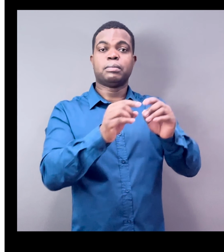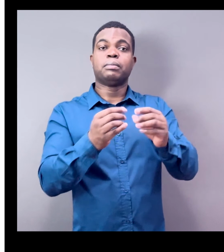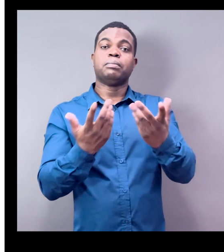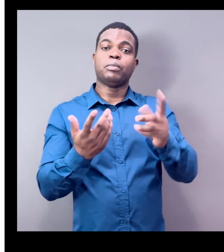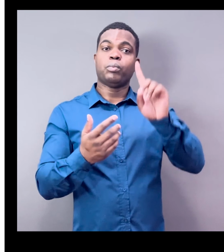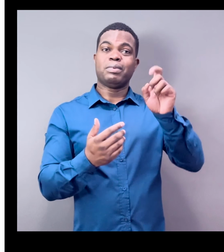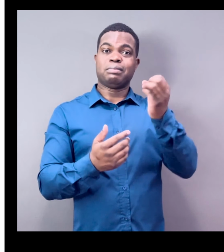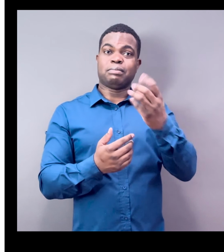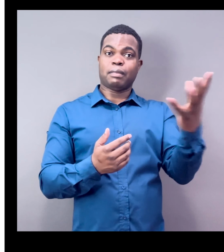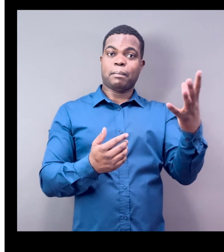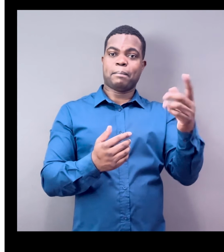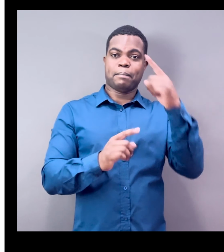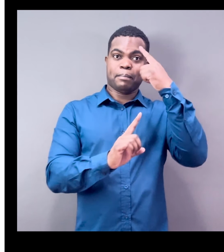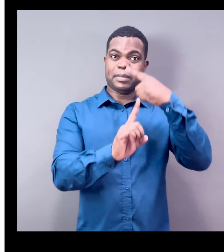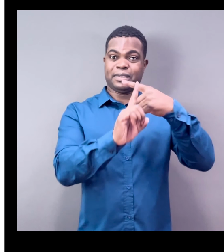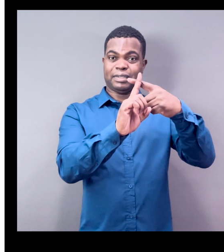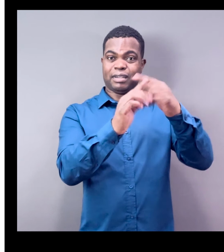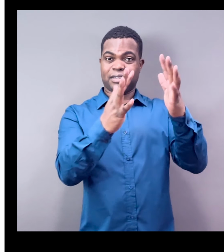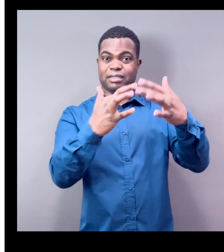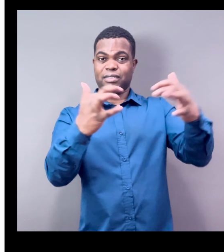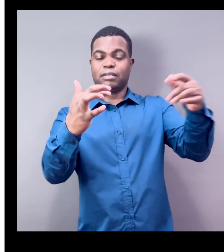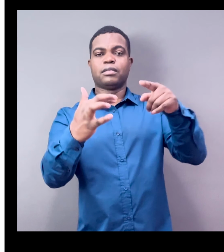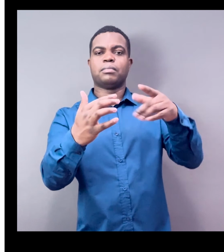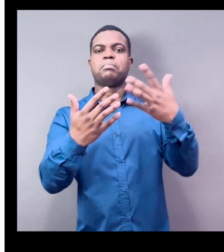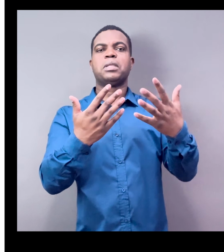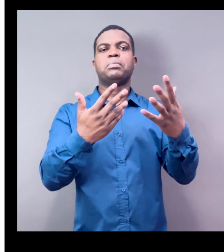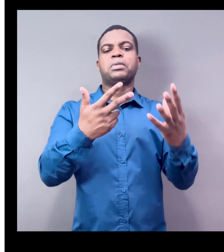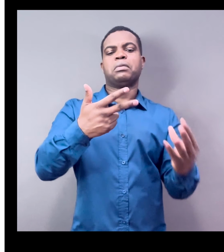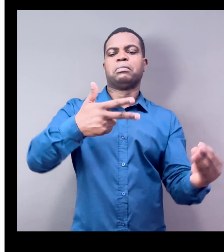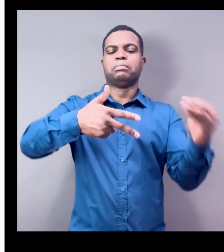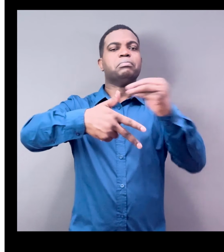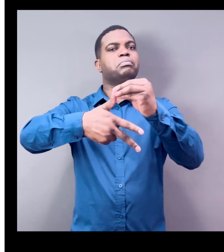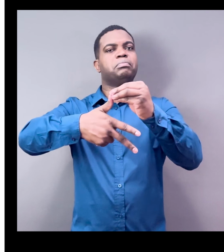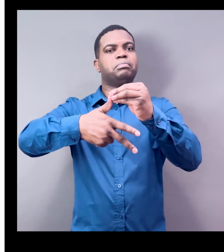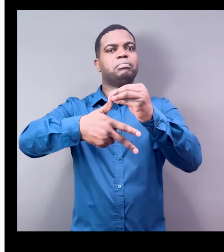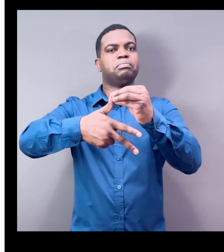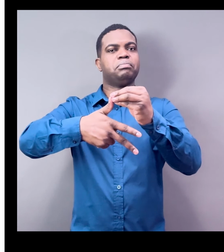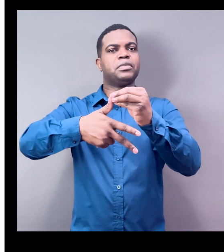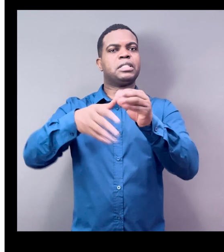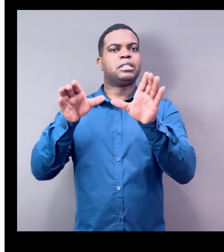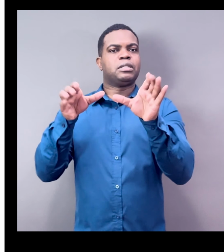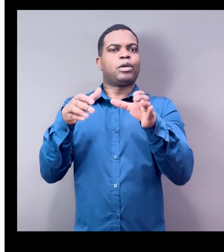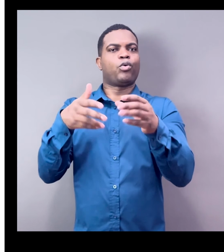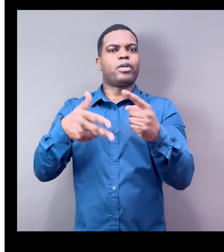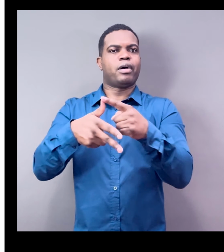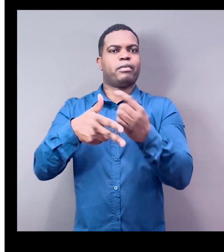Sometimes your target audience might fall under primary stakeholders.